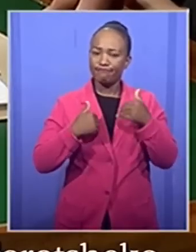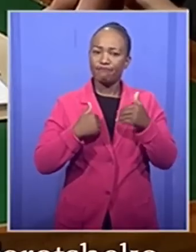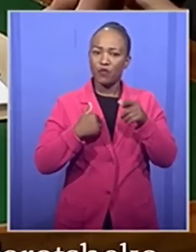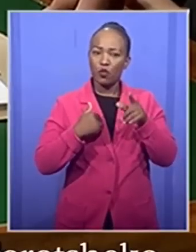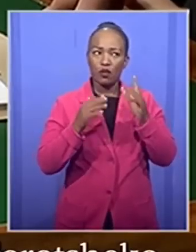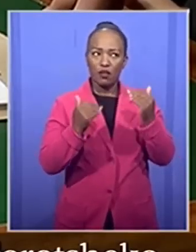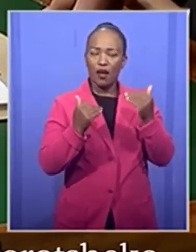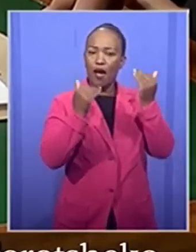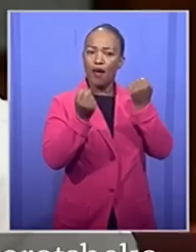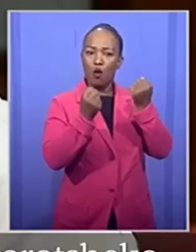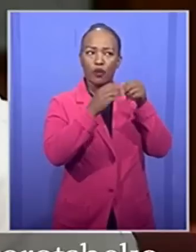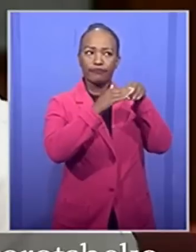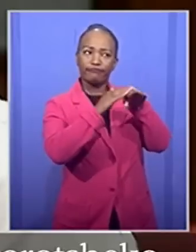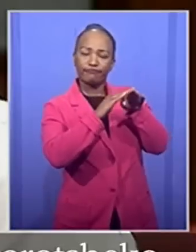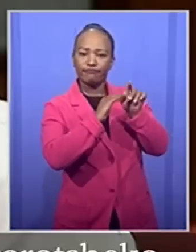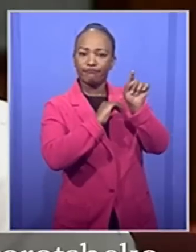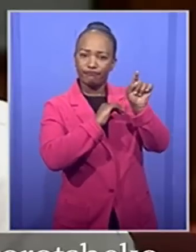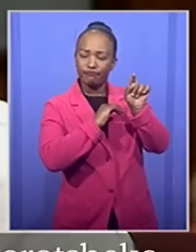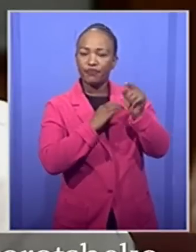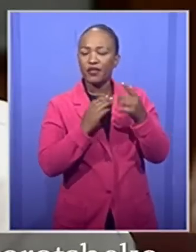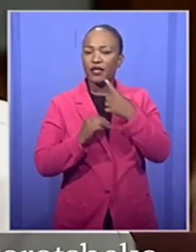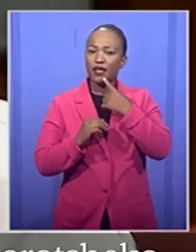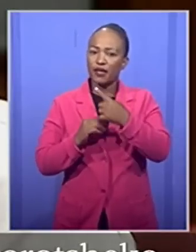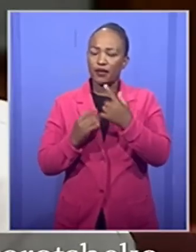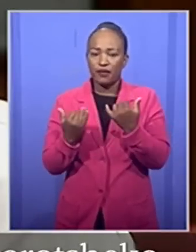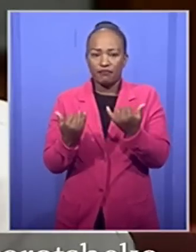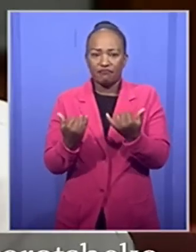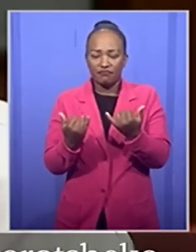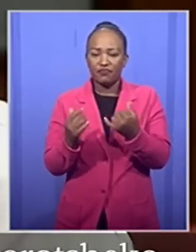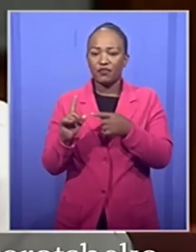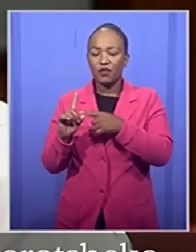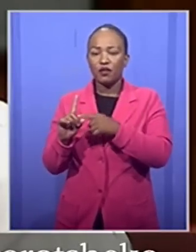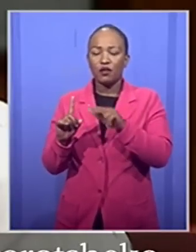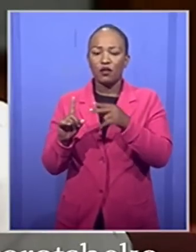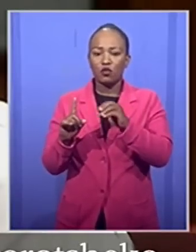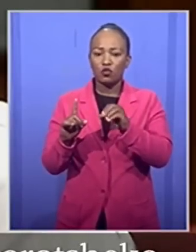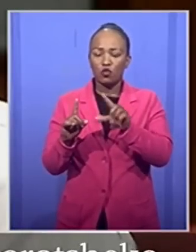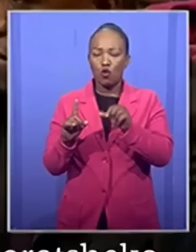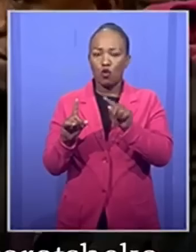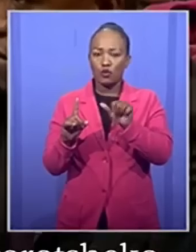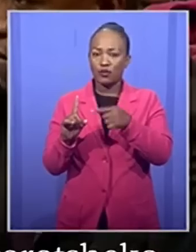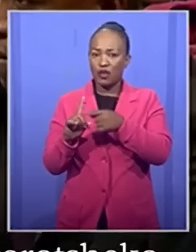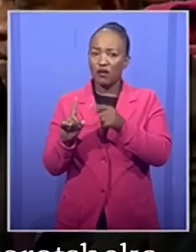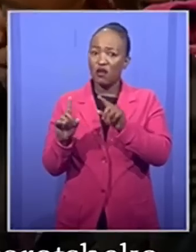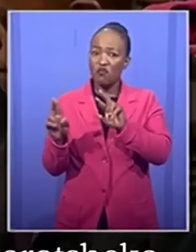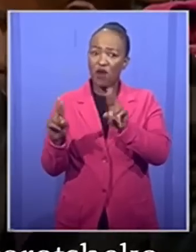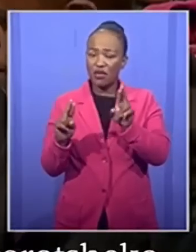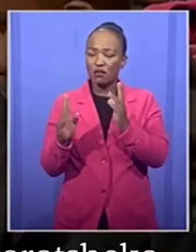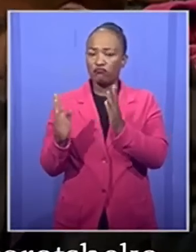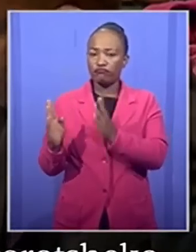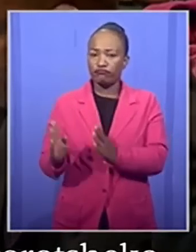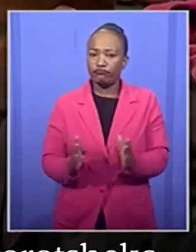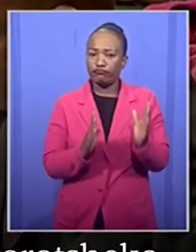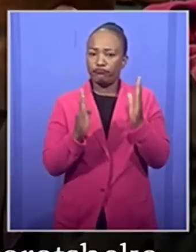leholo la maipiletso ba nganne ka hore ha jwale tjhelete ha maemong a ho itukisetsa nyewe eo e